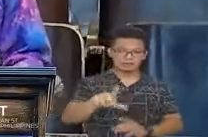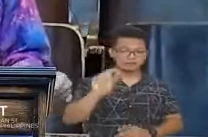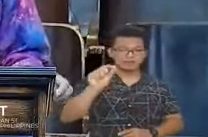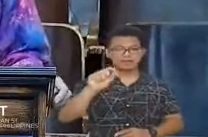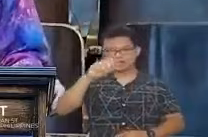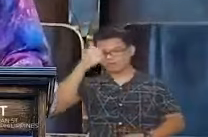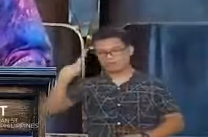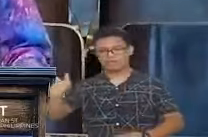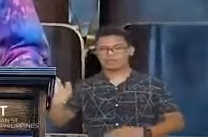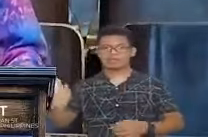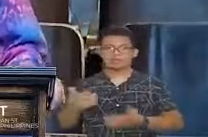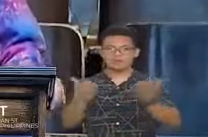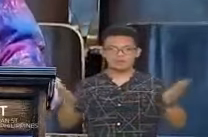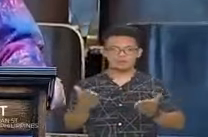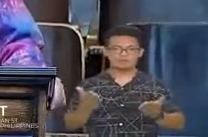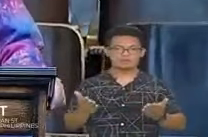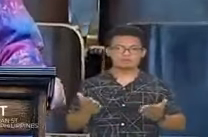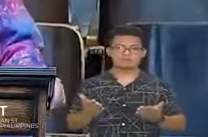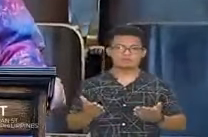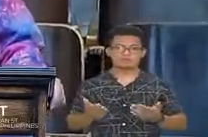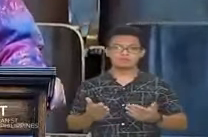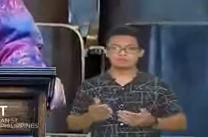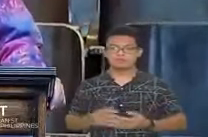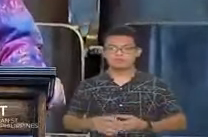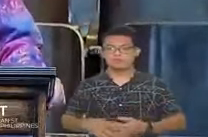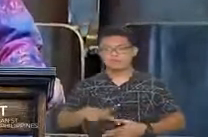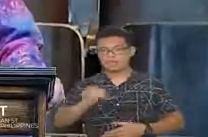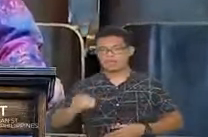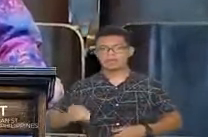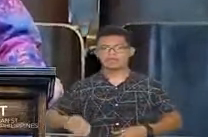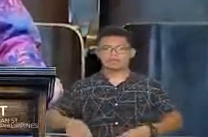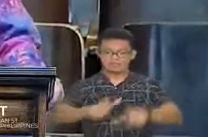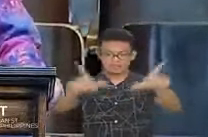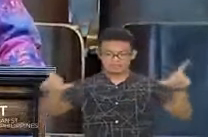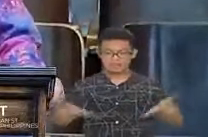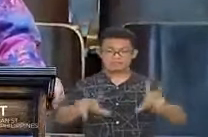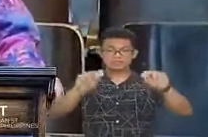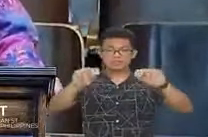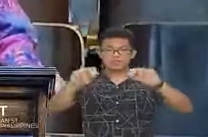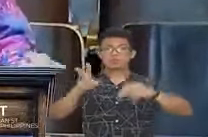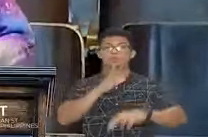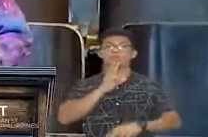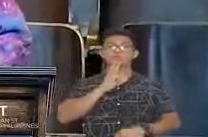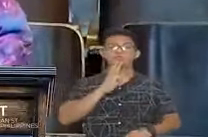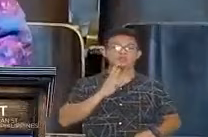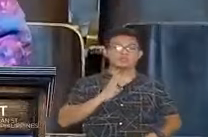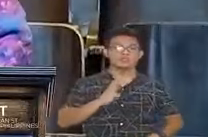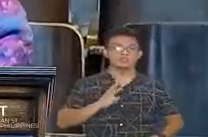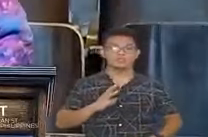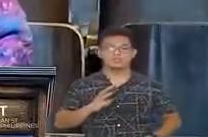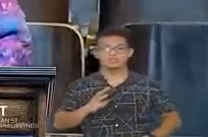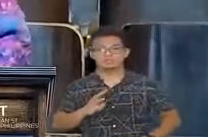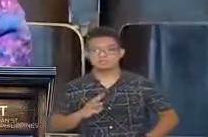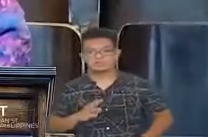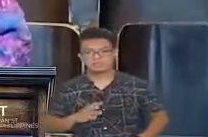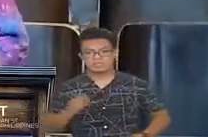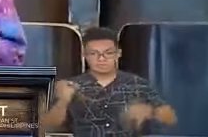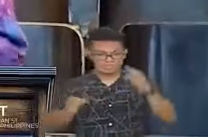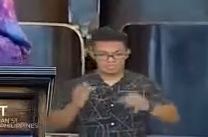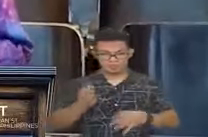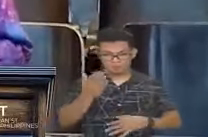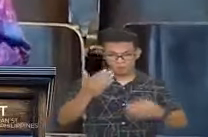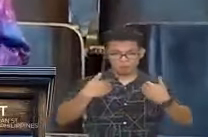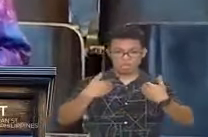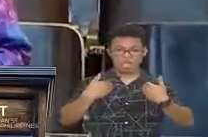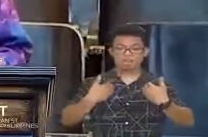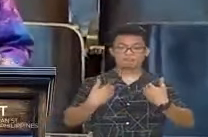they go. And the drought was getting worse. No water. No water. If you